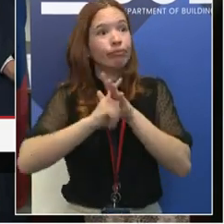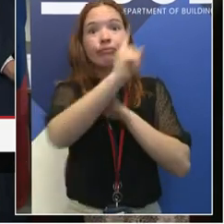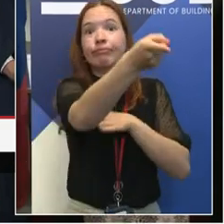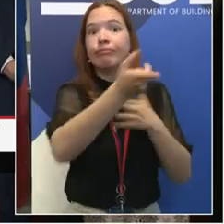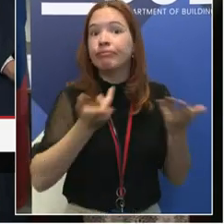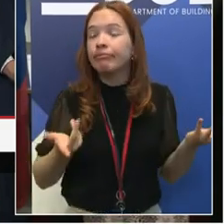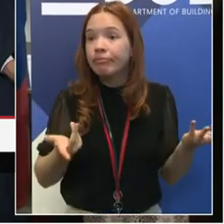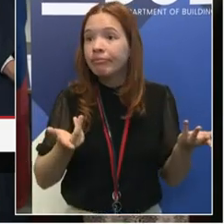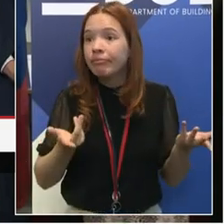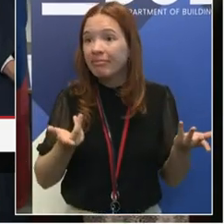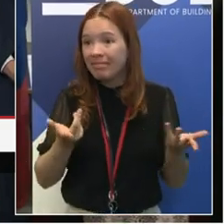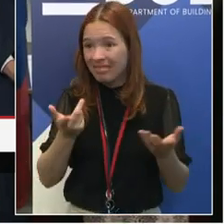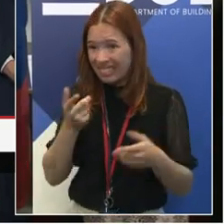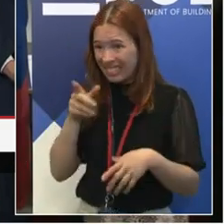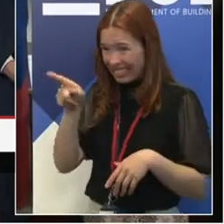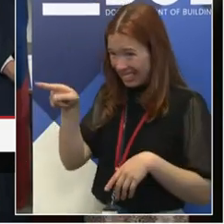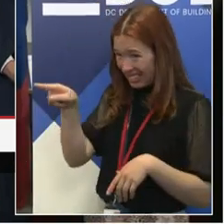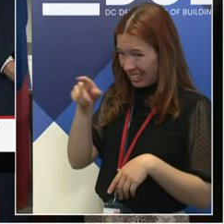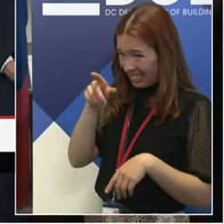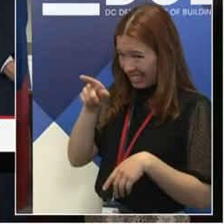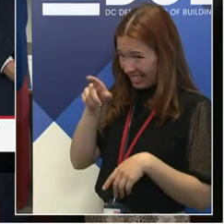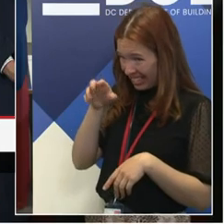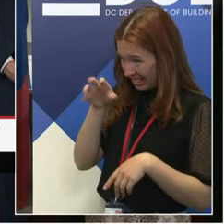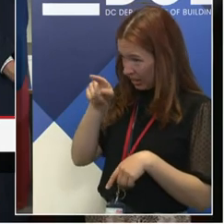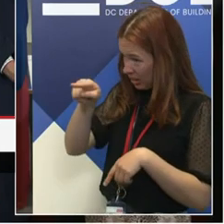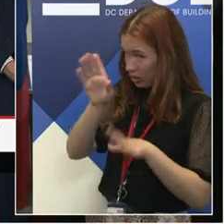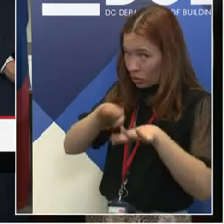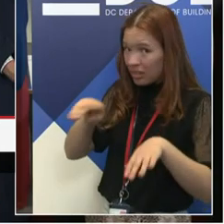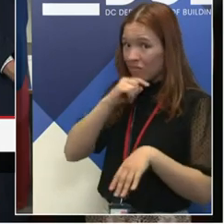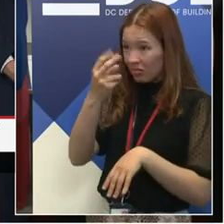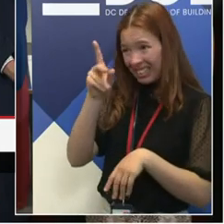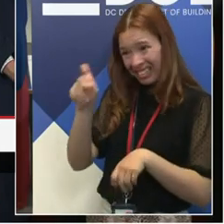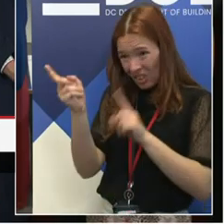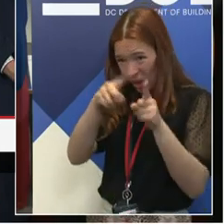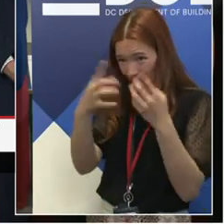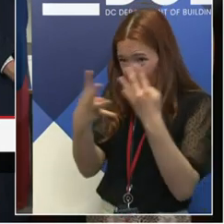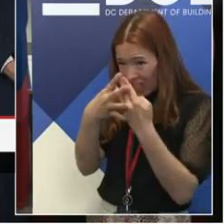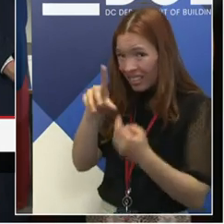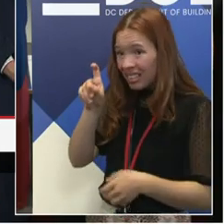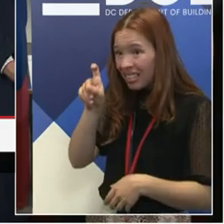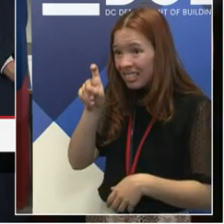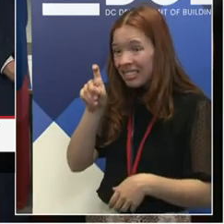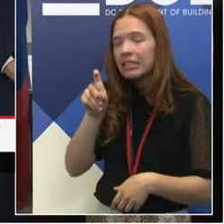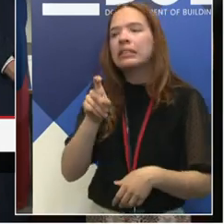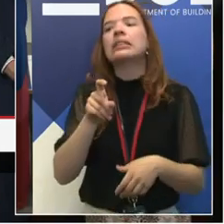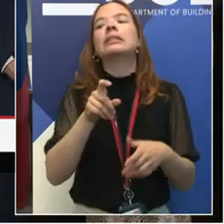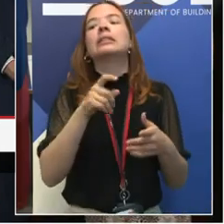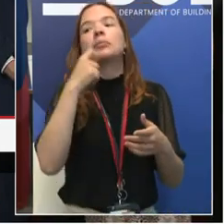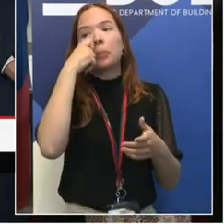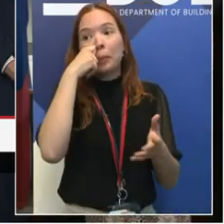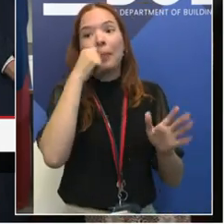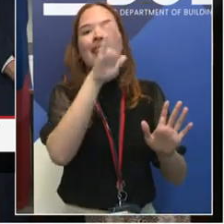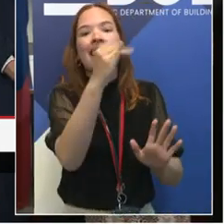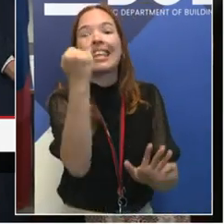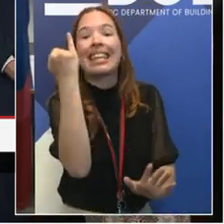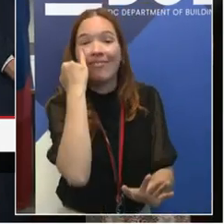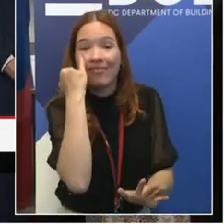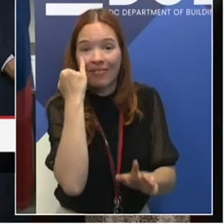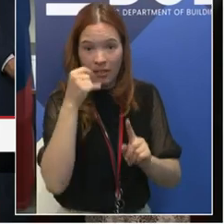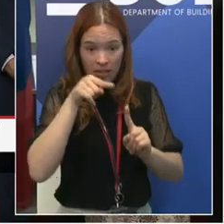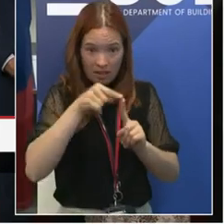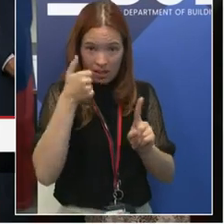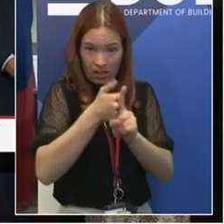I am saying that if a 12-year-old is at home where they're allowed to use a gun or be in